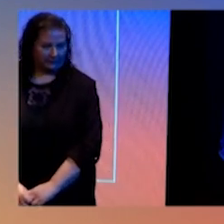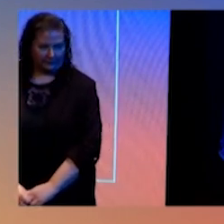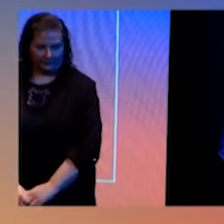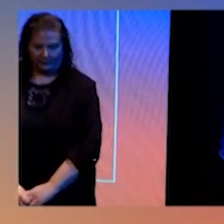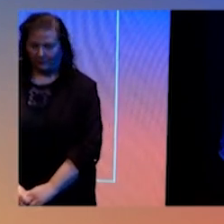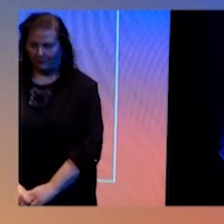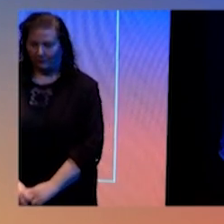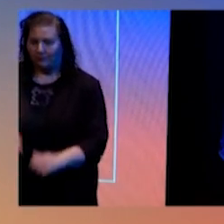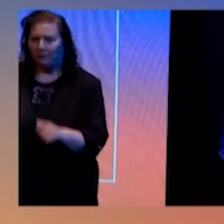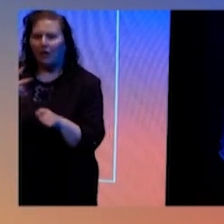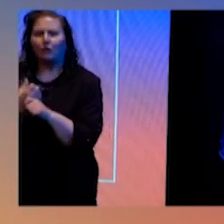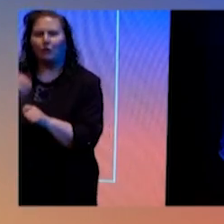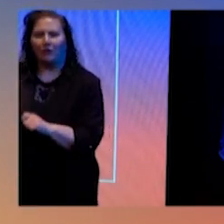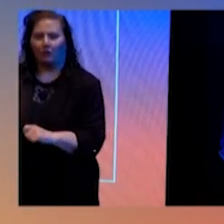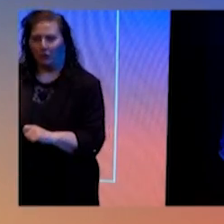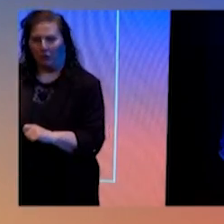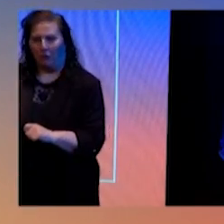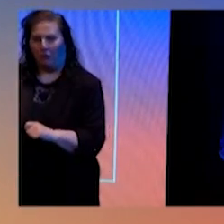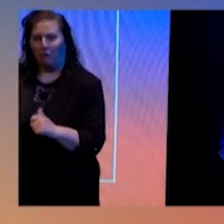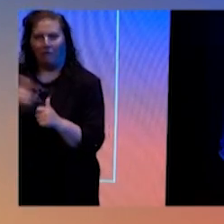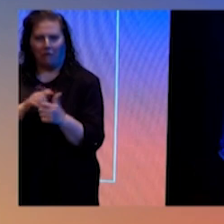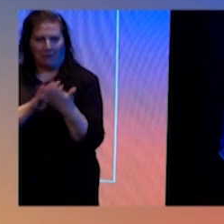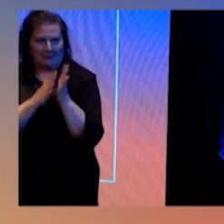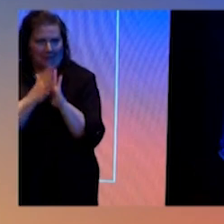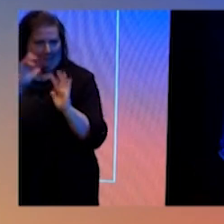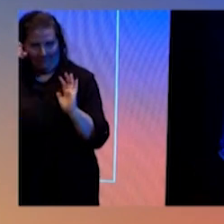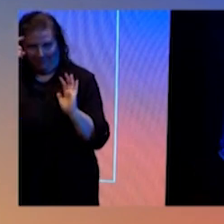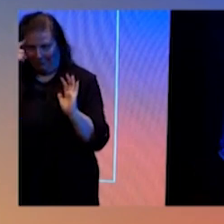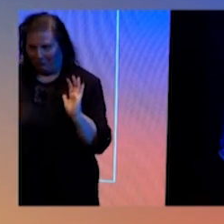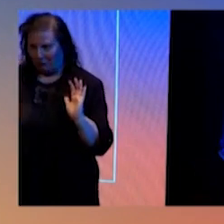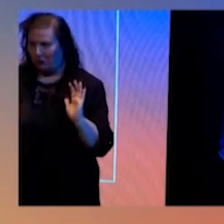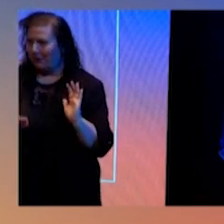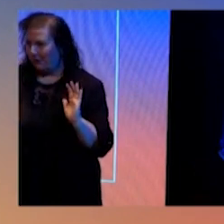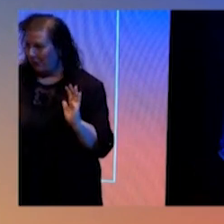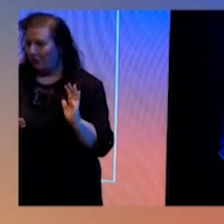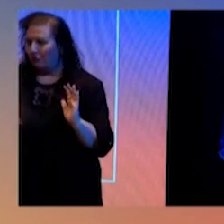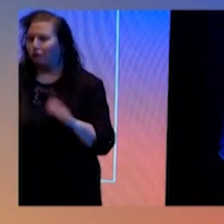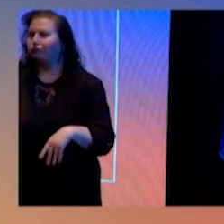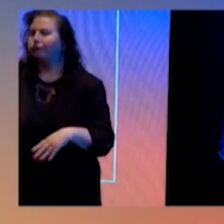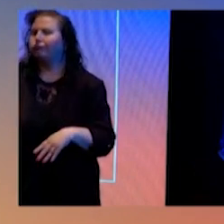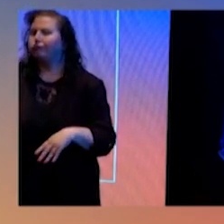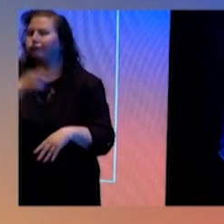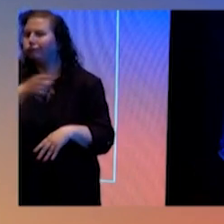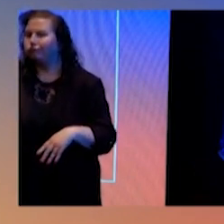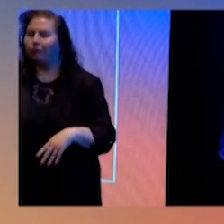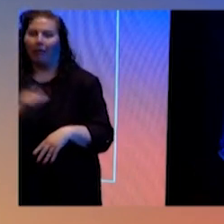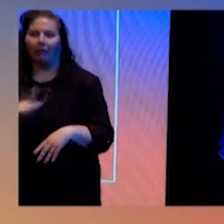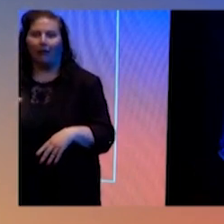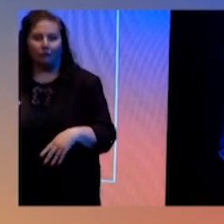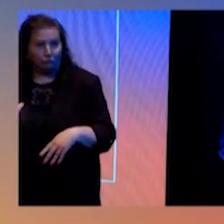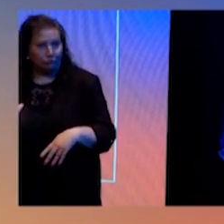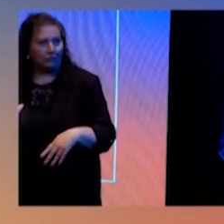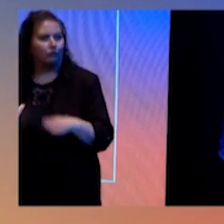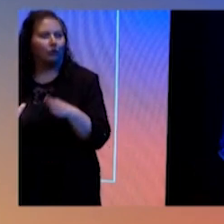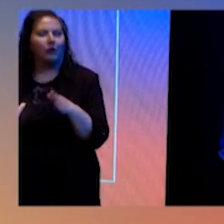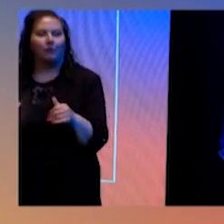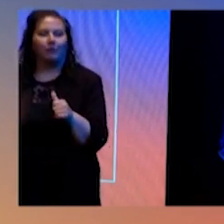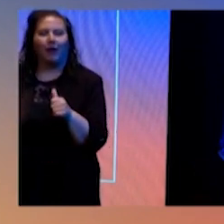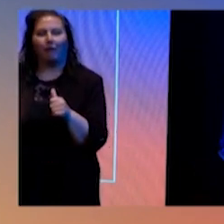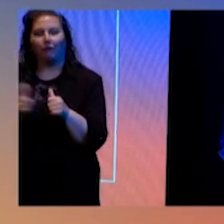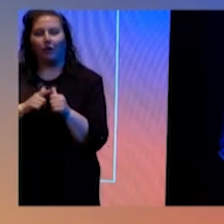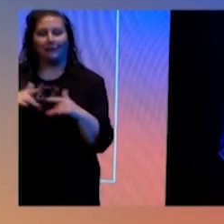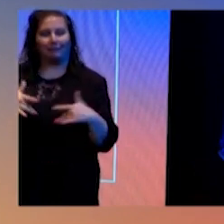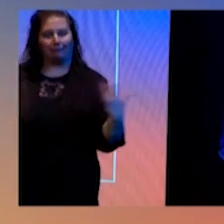2 years ago, when I first became governor and addressed the legislature with my very first State of the State